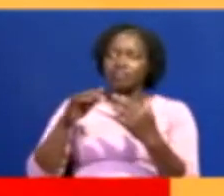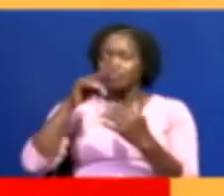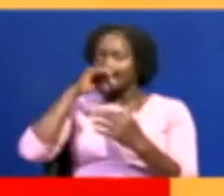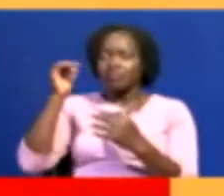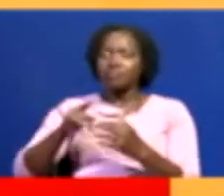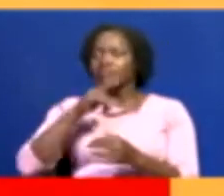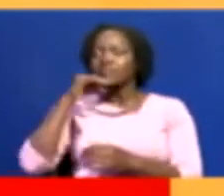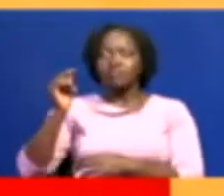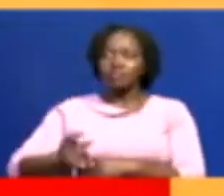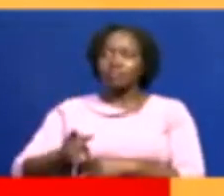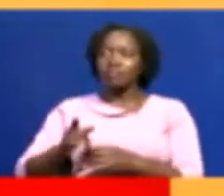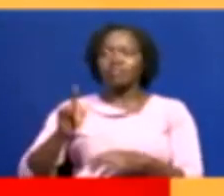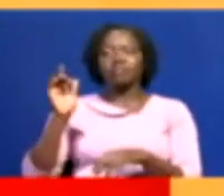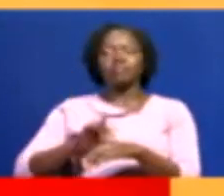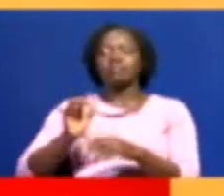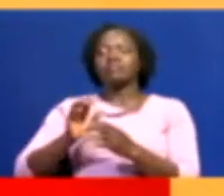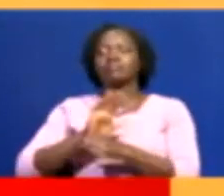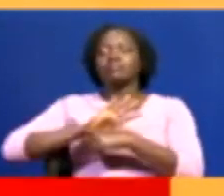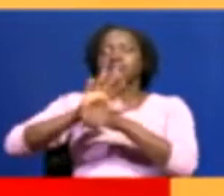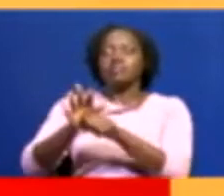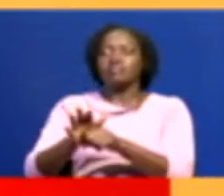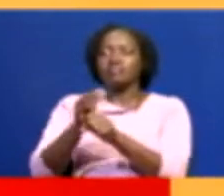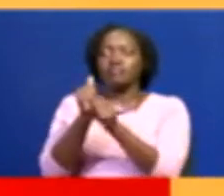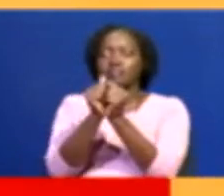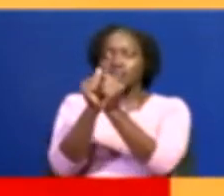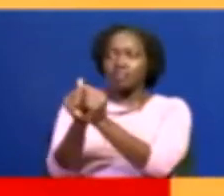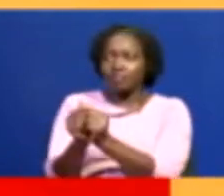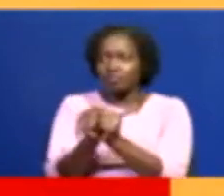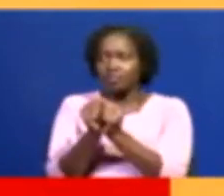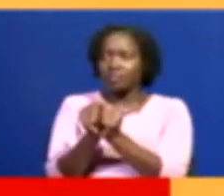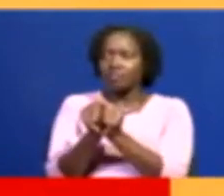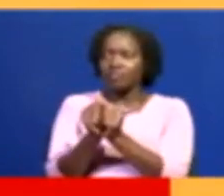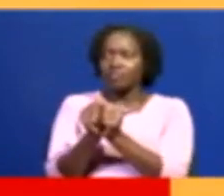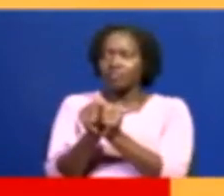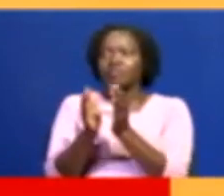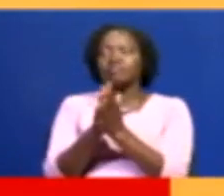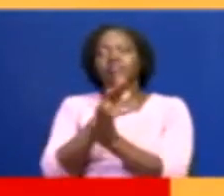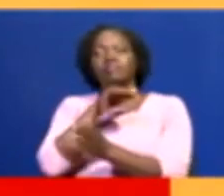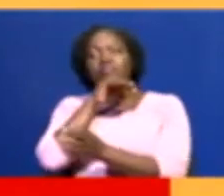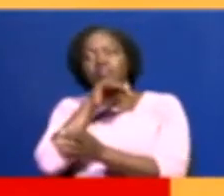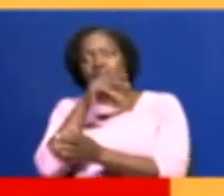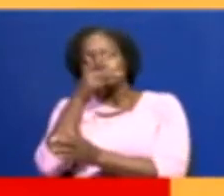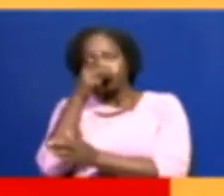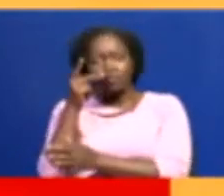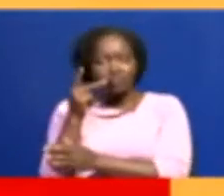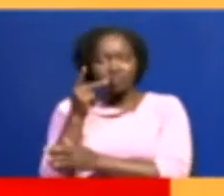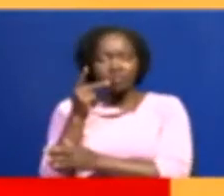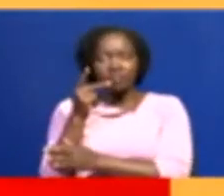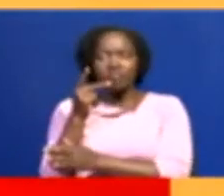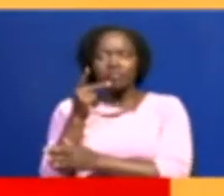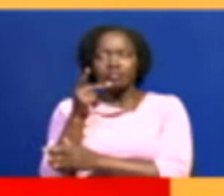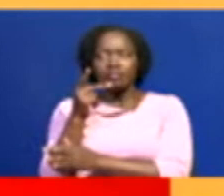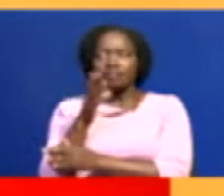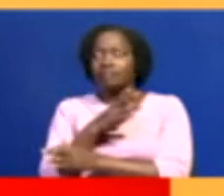the after effects of the COVID. And this we did together with Raila Odinga, Kalonzo Musyoka,